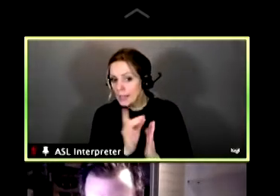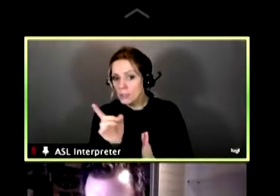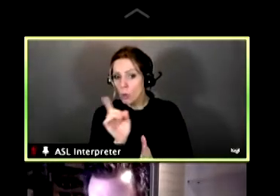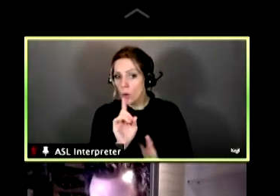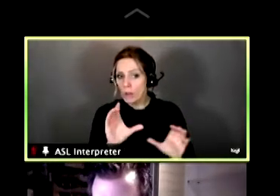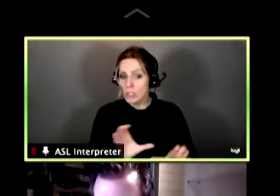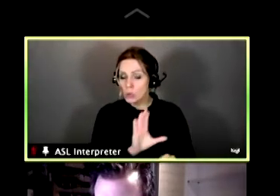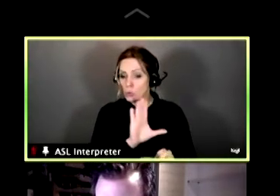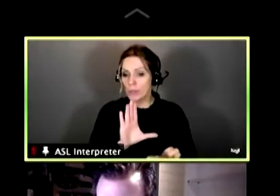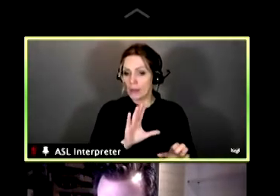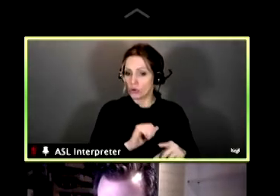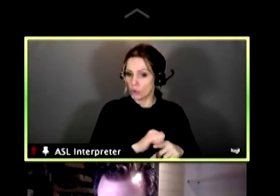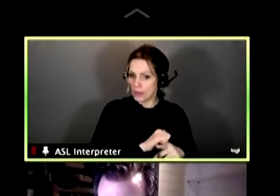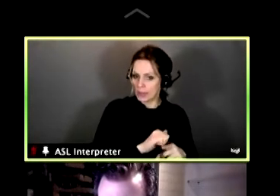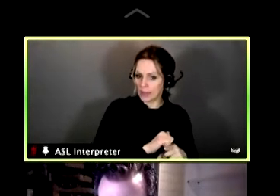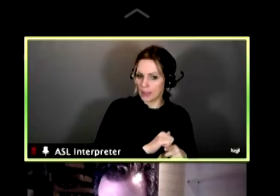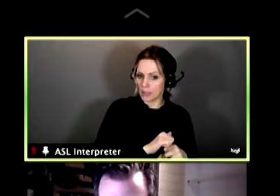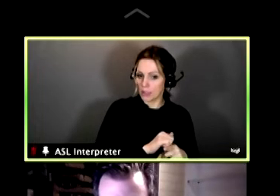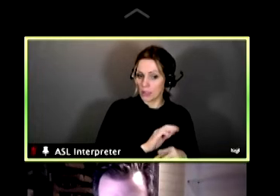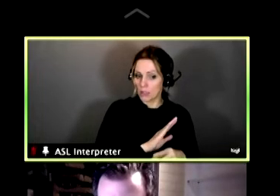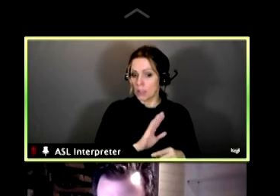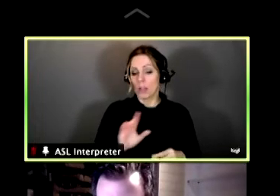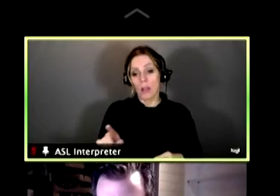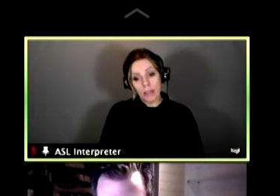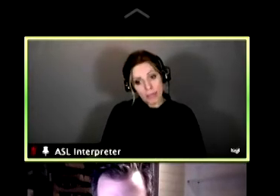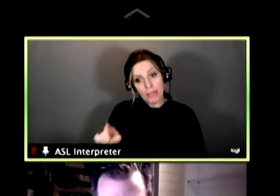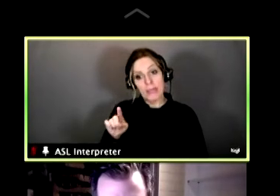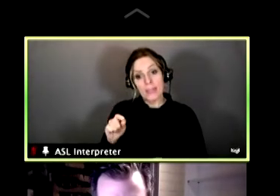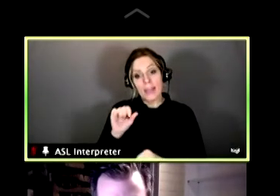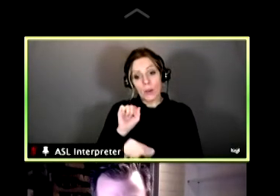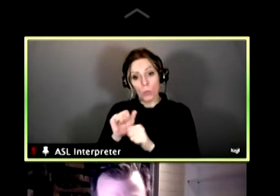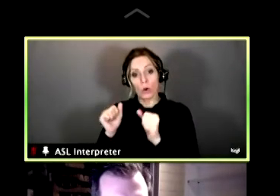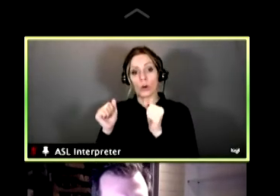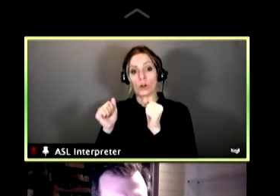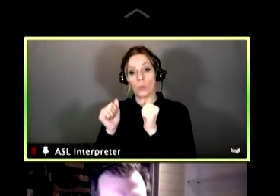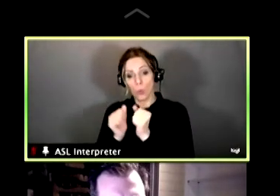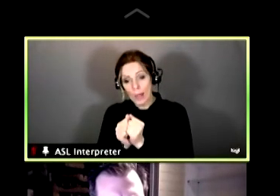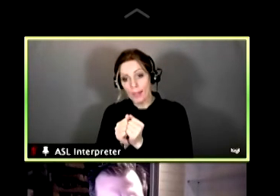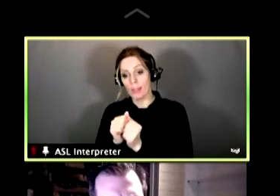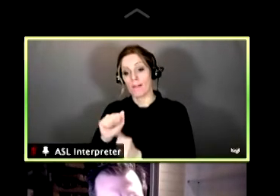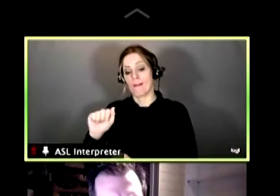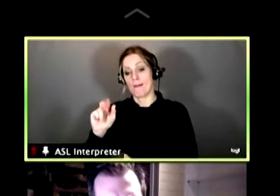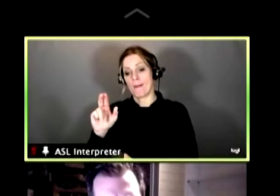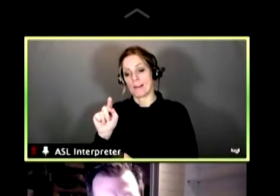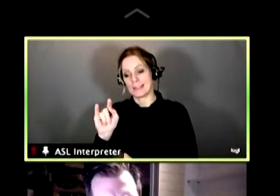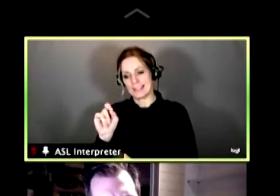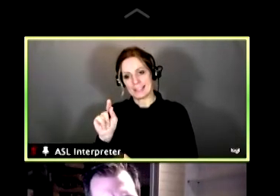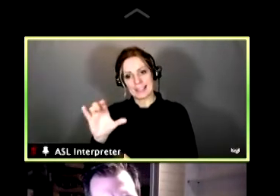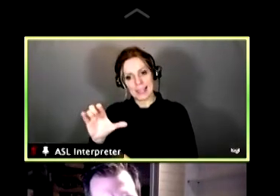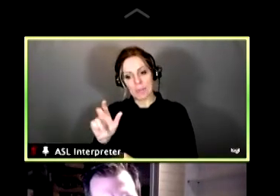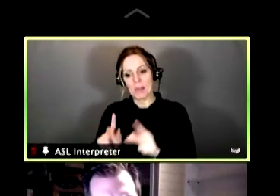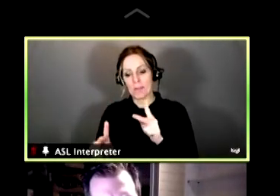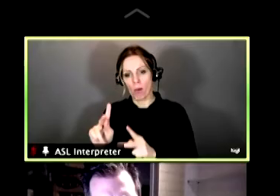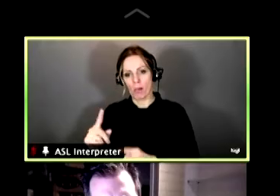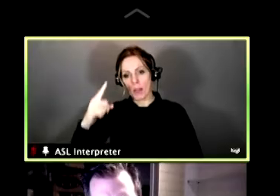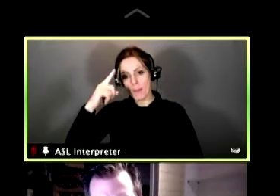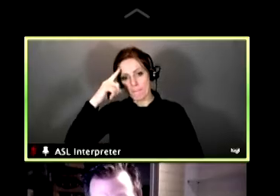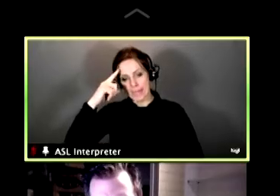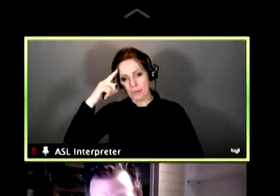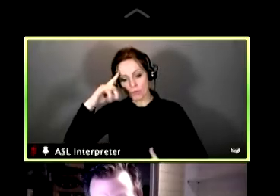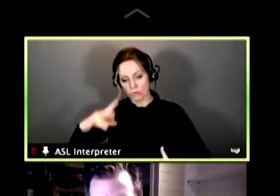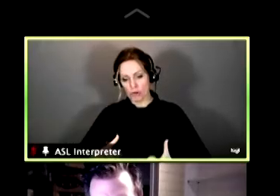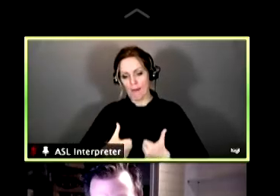their other training, they deal with autistic people. They deal with mentally challenged and mentally handicapped people that have severe behaviors